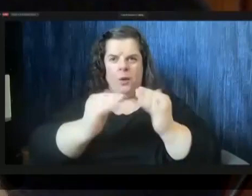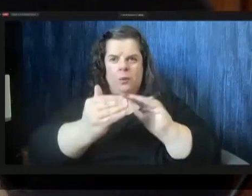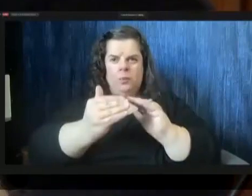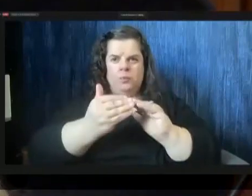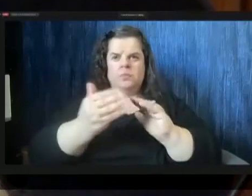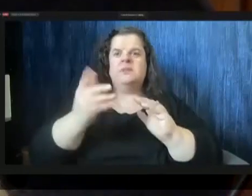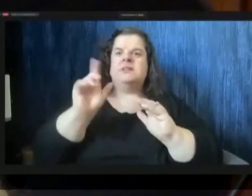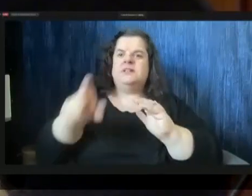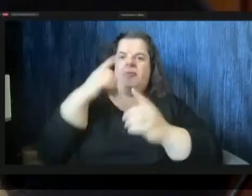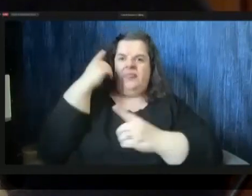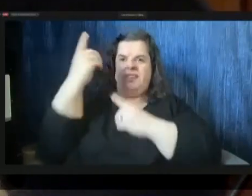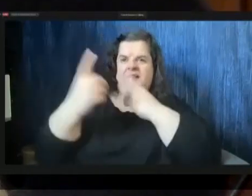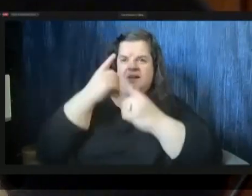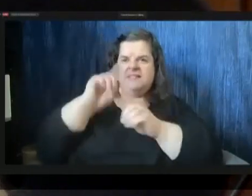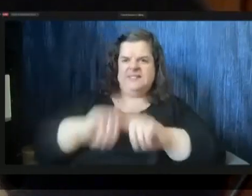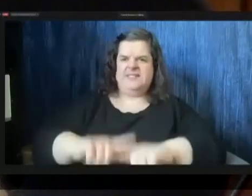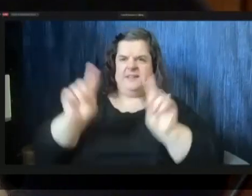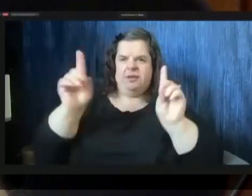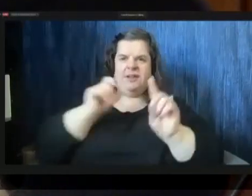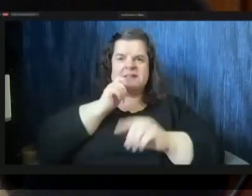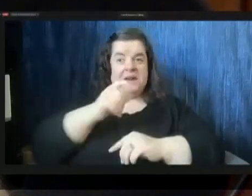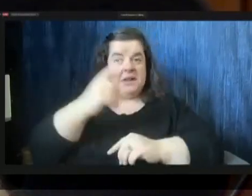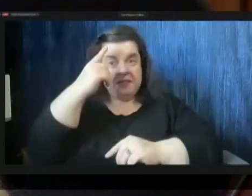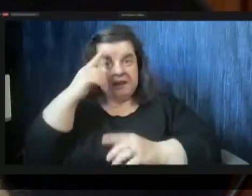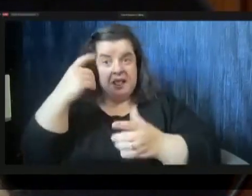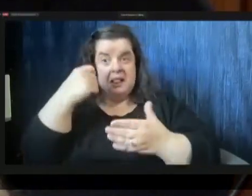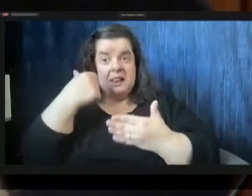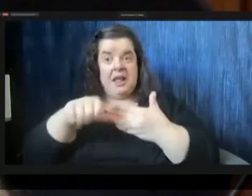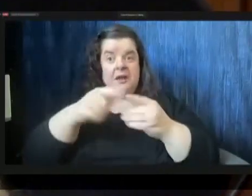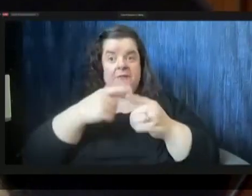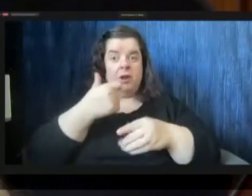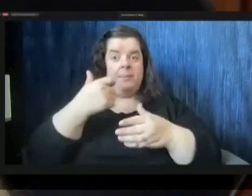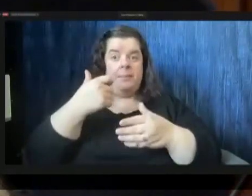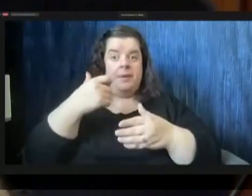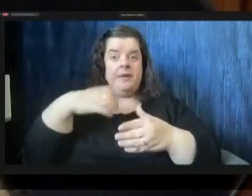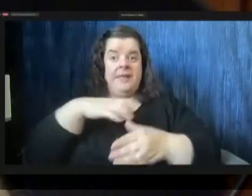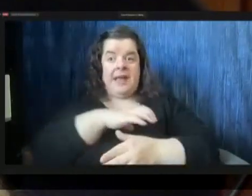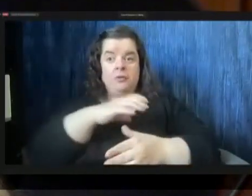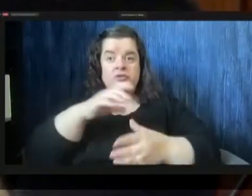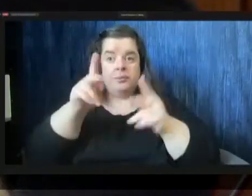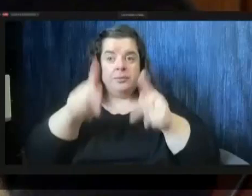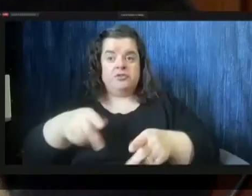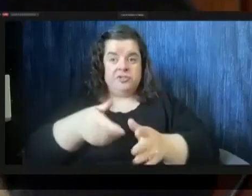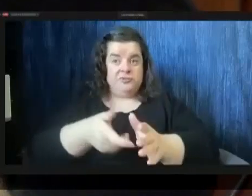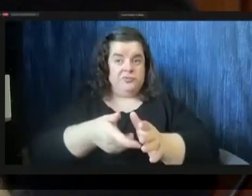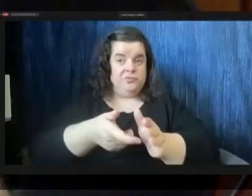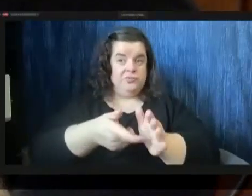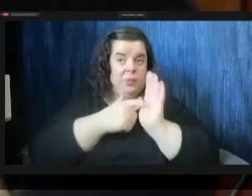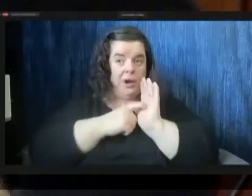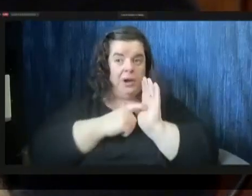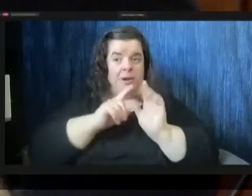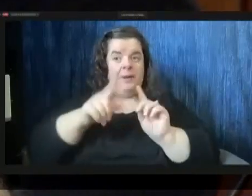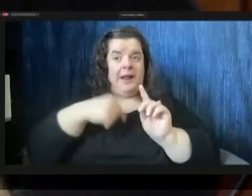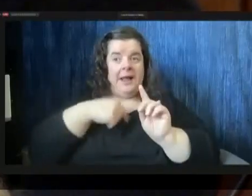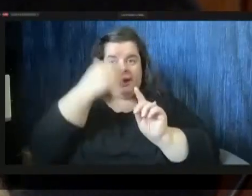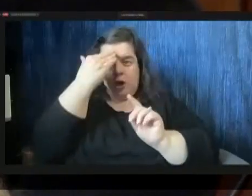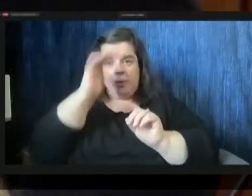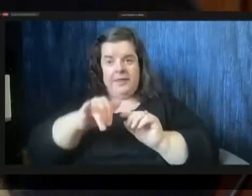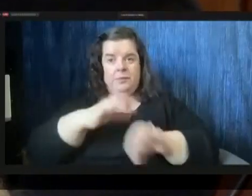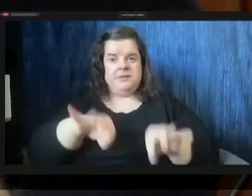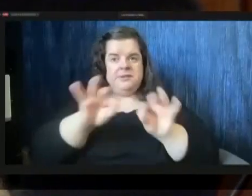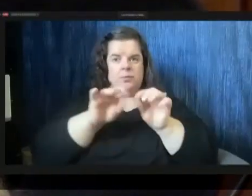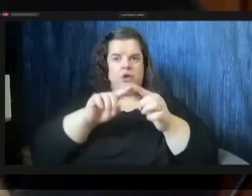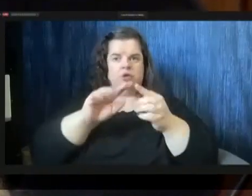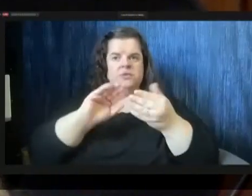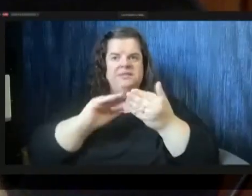I personally did not think that a letter from the council person should have been required. However, I know that that was important to City Council